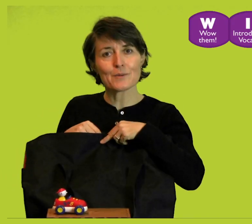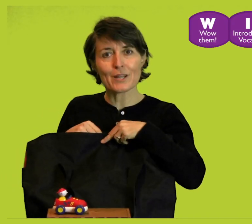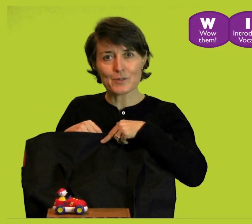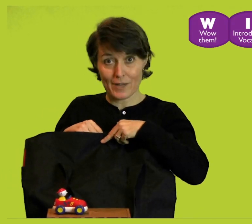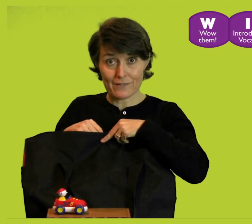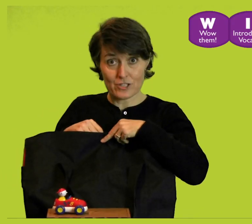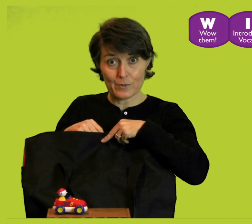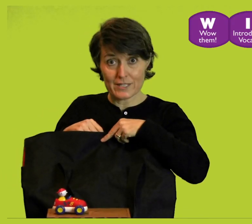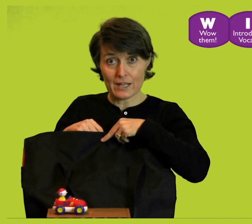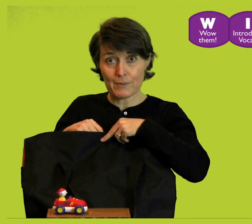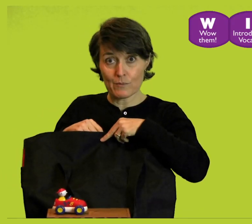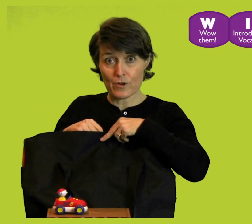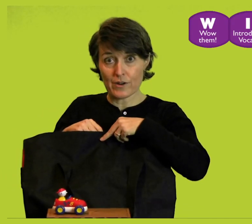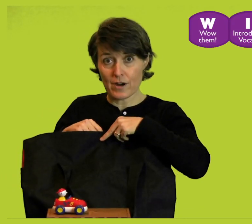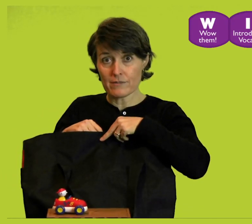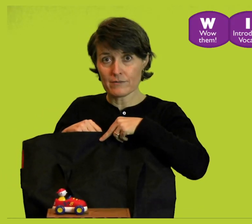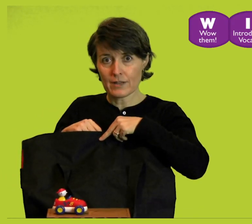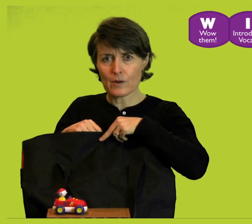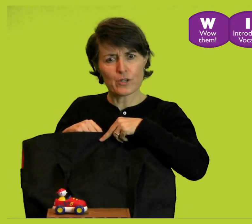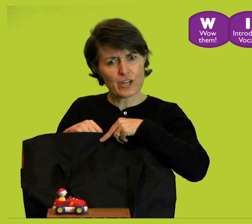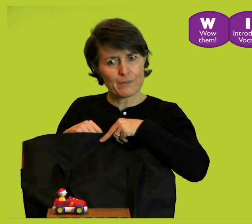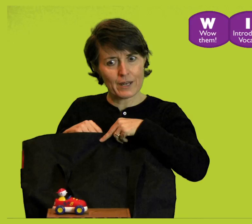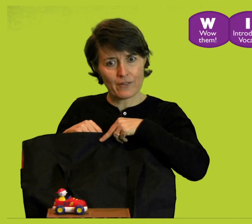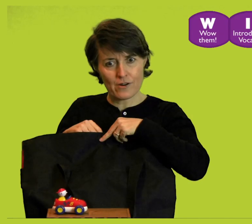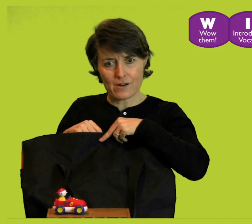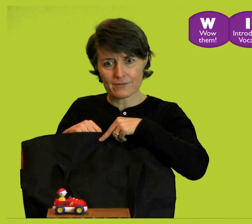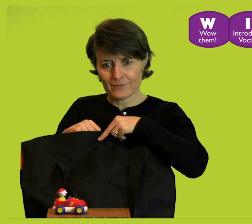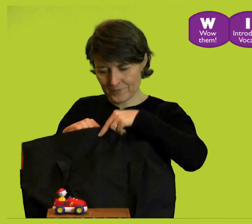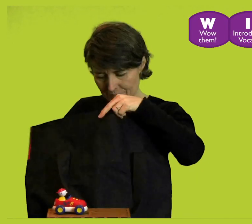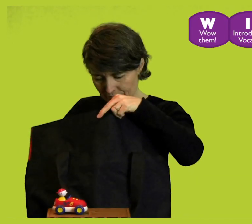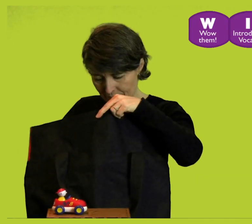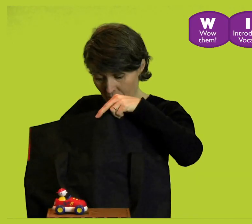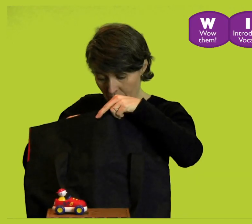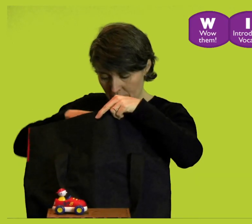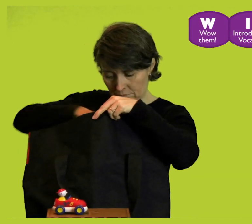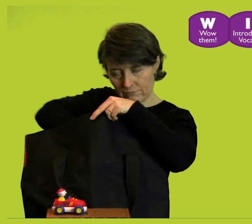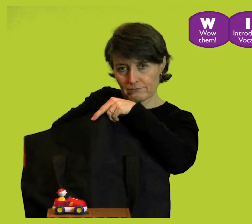All right, let's see what else we have. Shall we see how many more there are? I wonder how many there are.